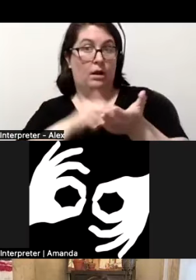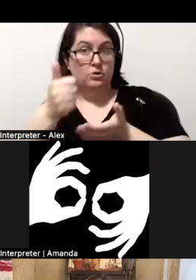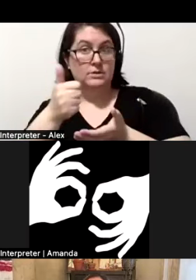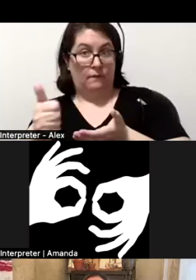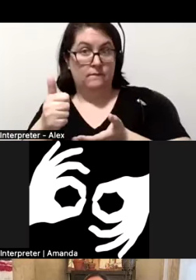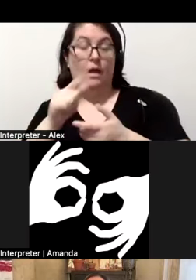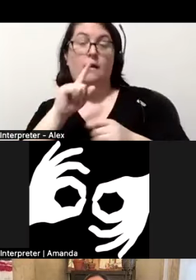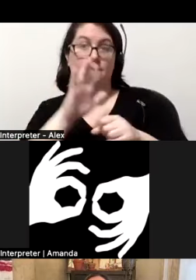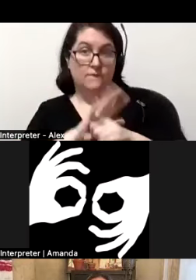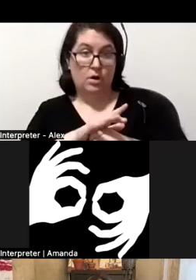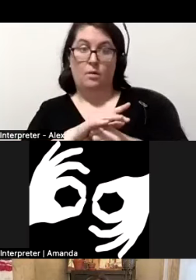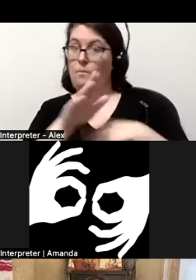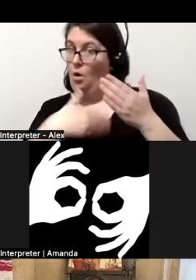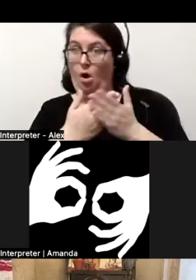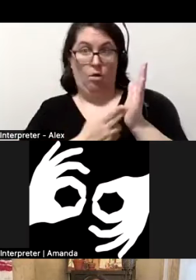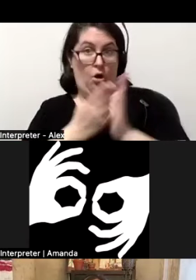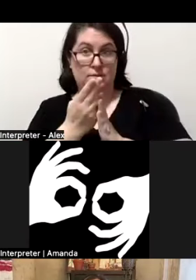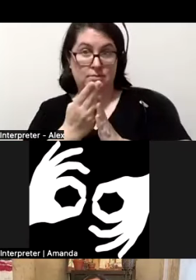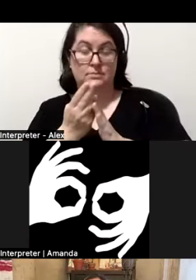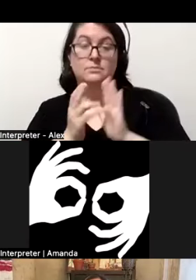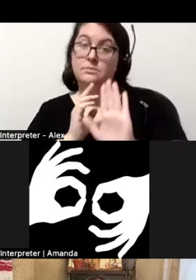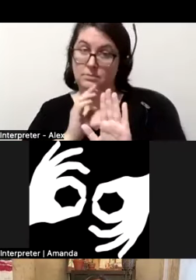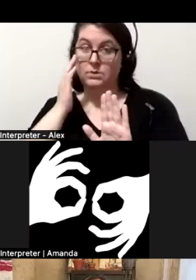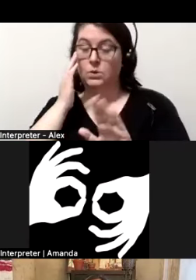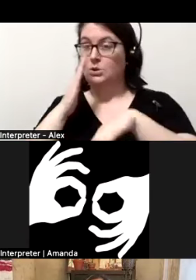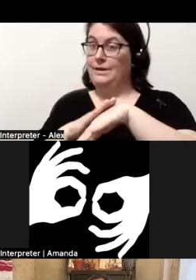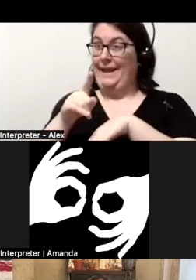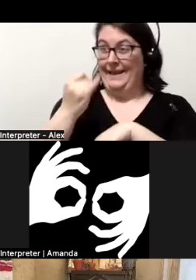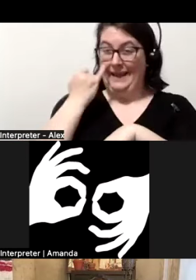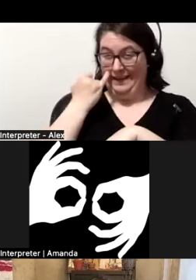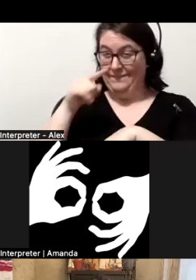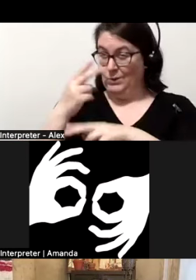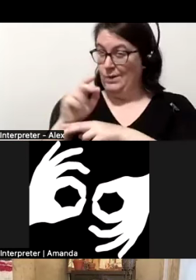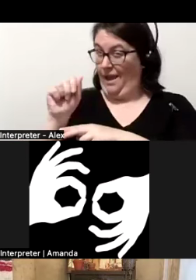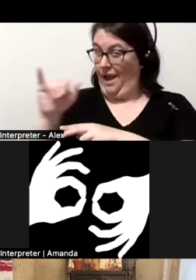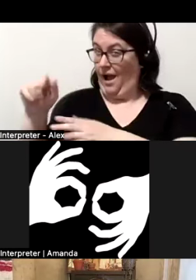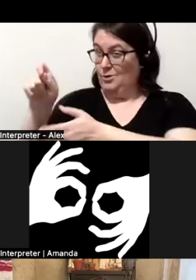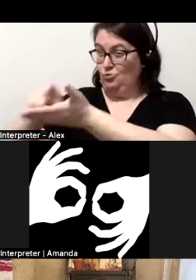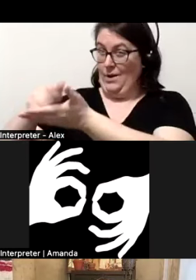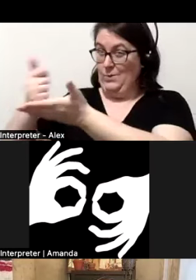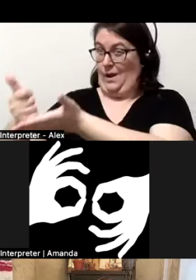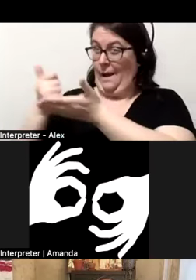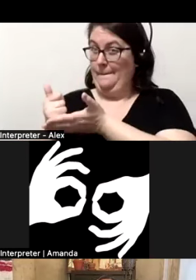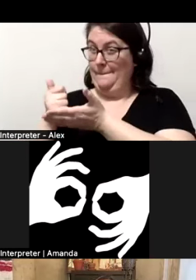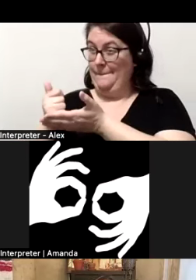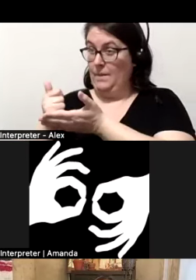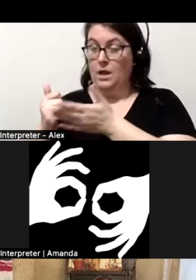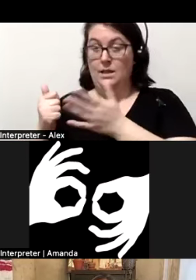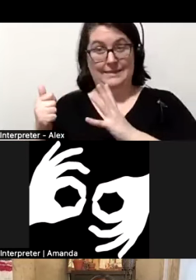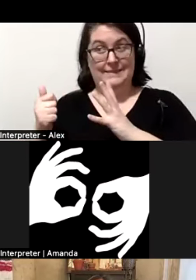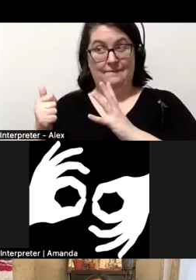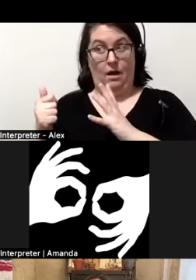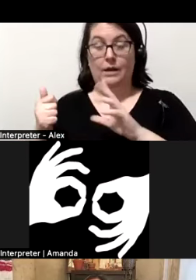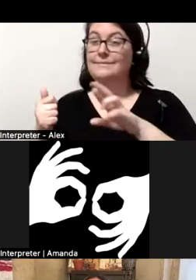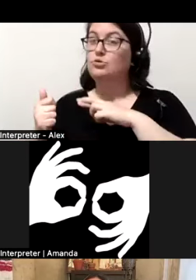confirm that. So we just want to caution applicants, if you are utilizing AI for your writing process, to just consider the potential